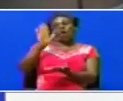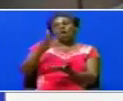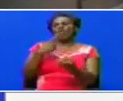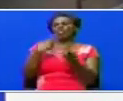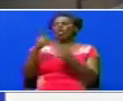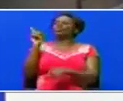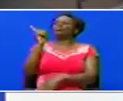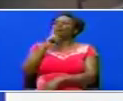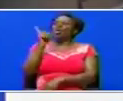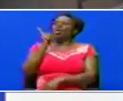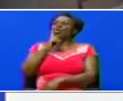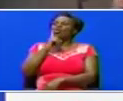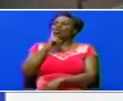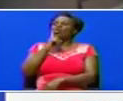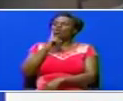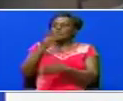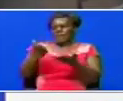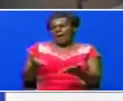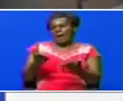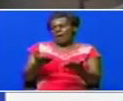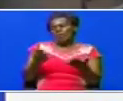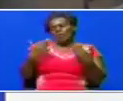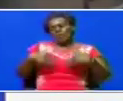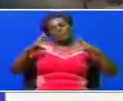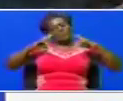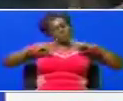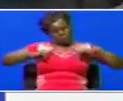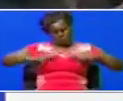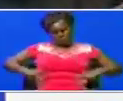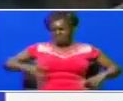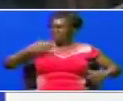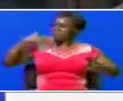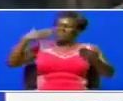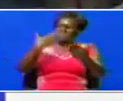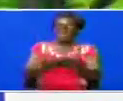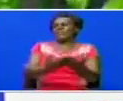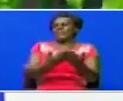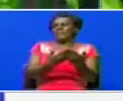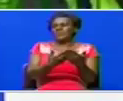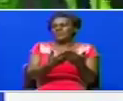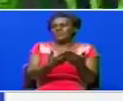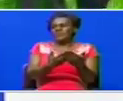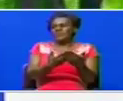tutasema kesho. Wacha sasa watu wapumzike. Asante ni sana. Thank you very much.